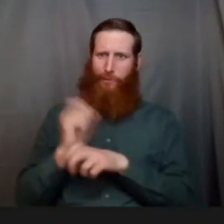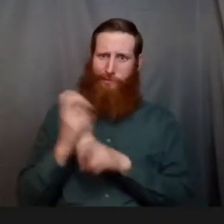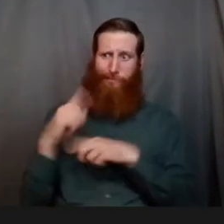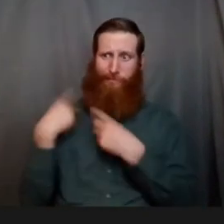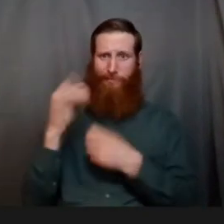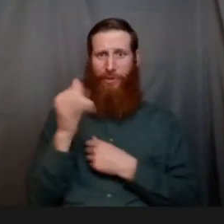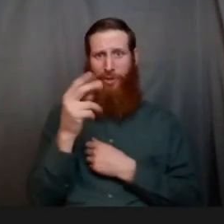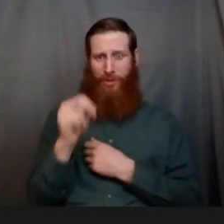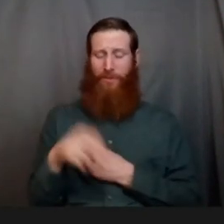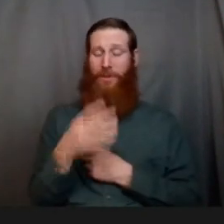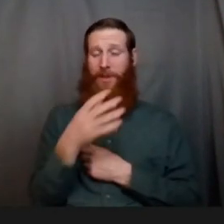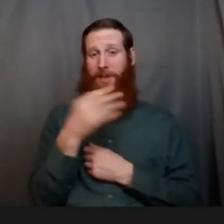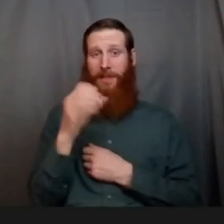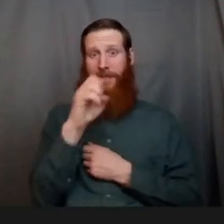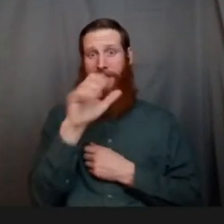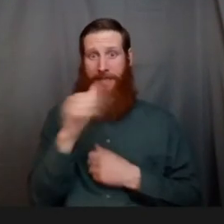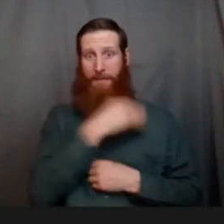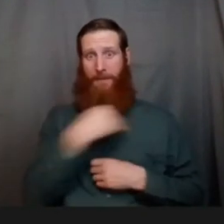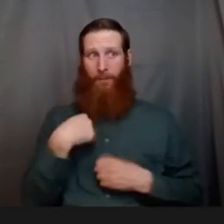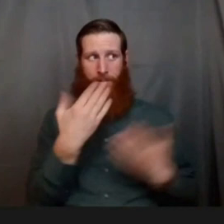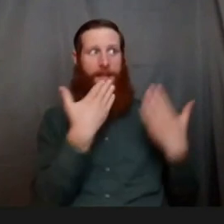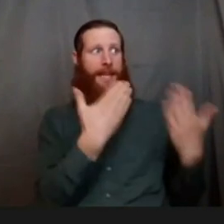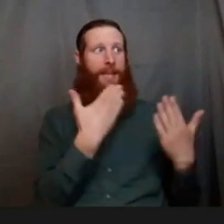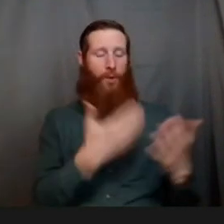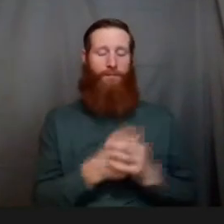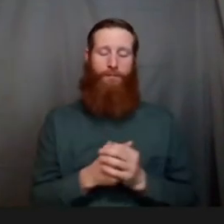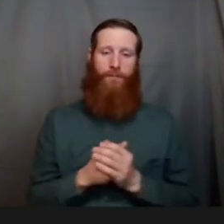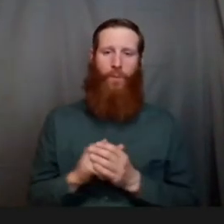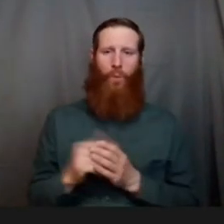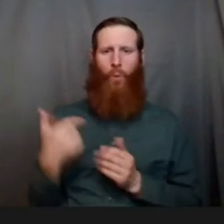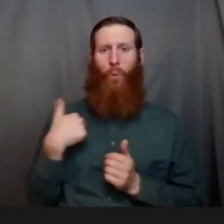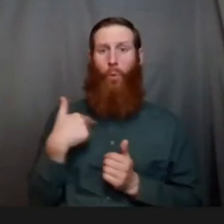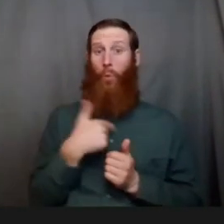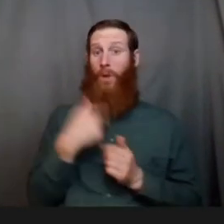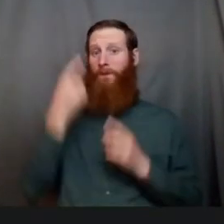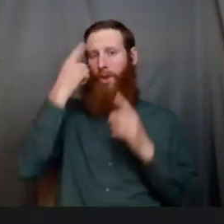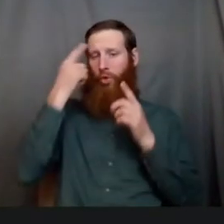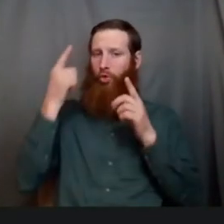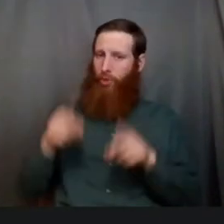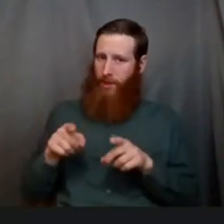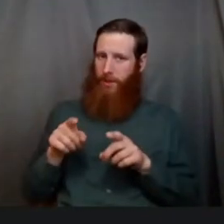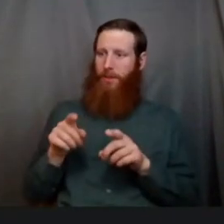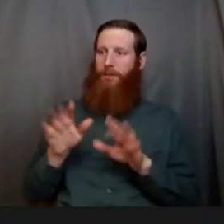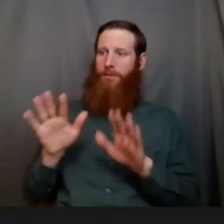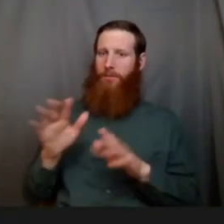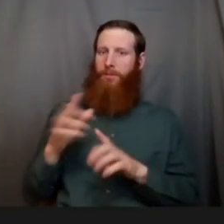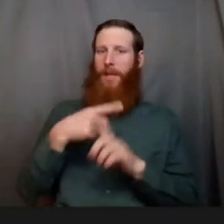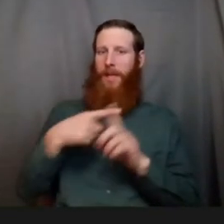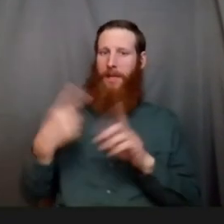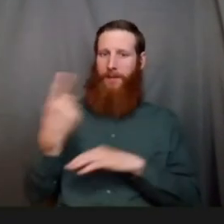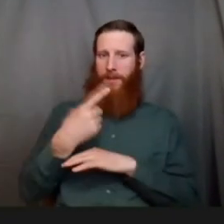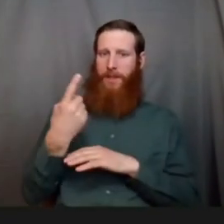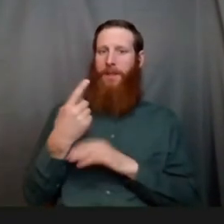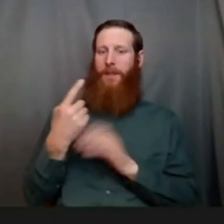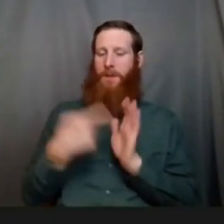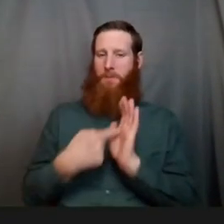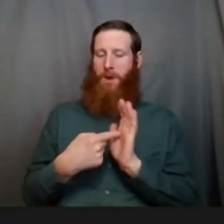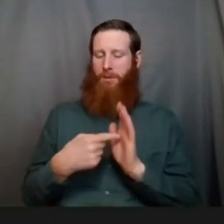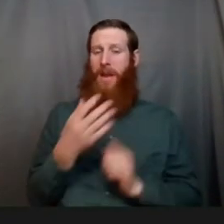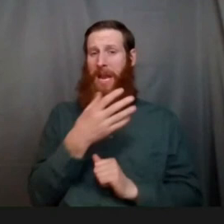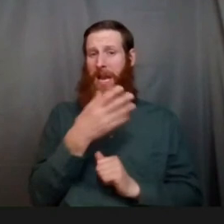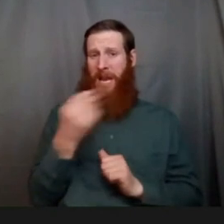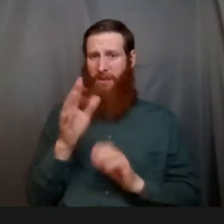SCA members. And that's what we have agreed to. It's four half day model. And just to clarify,